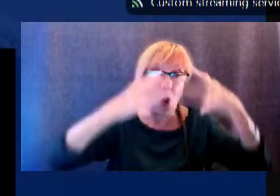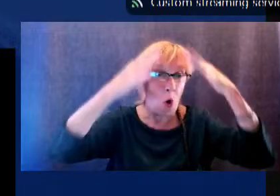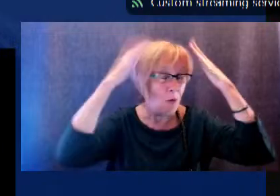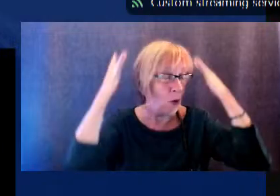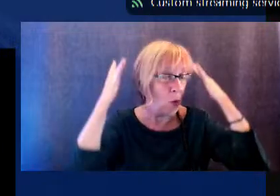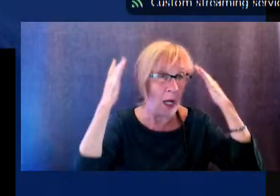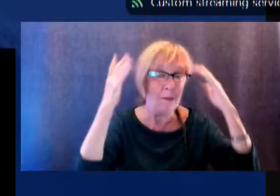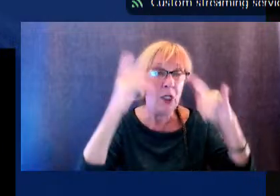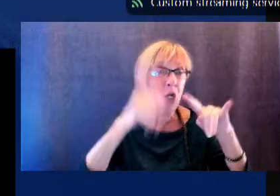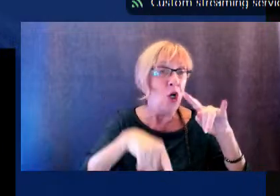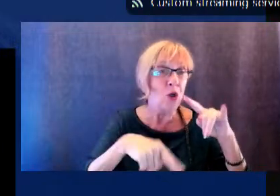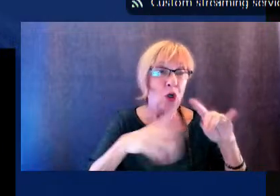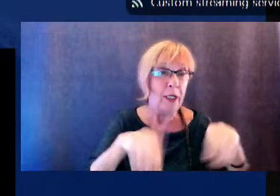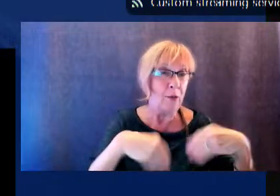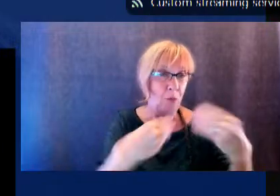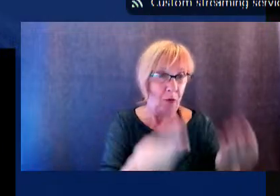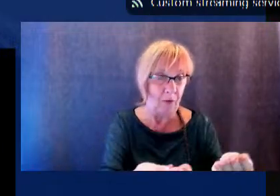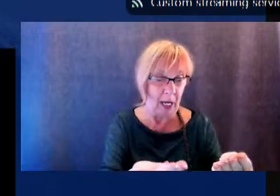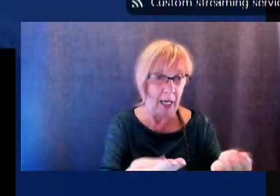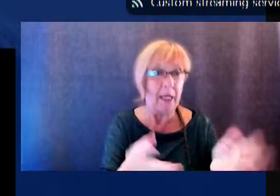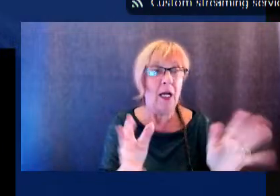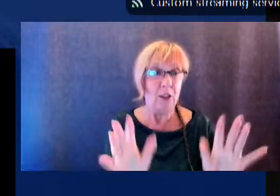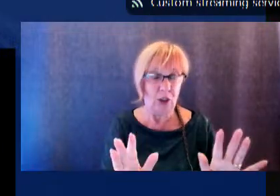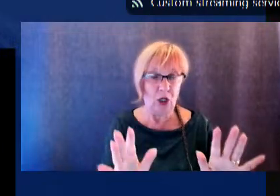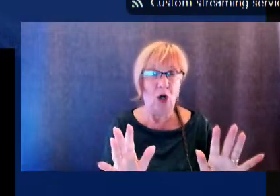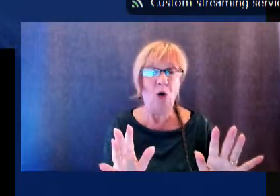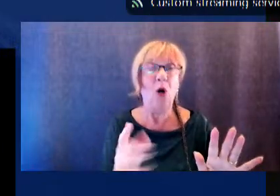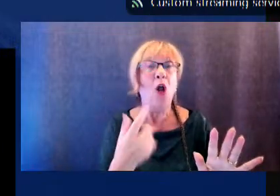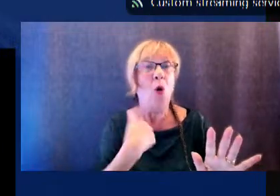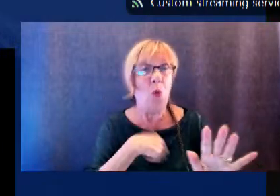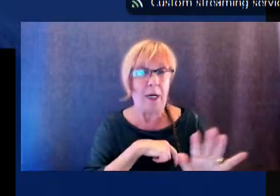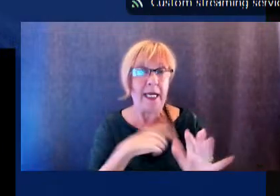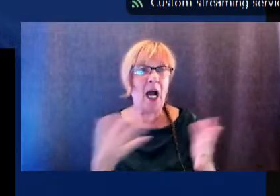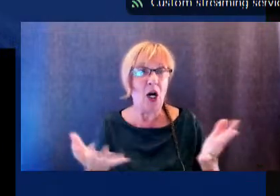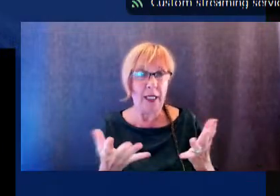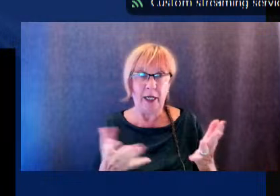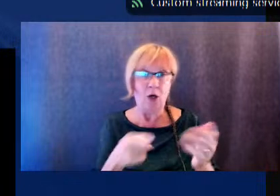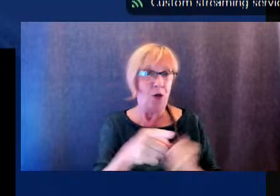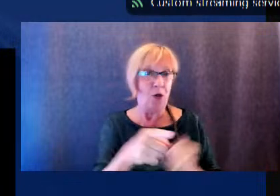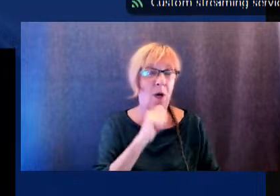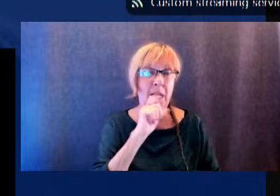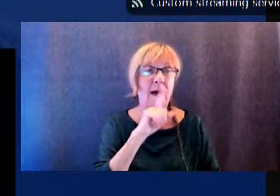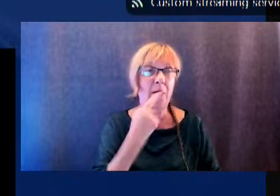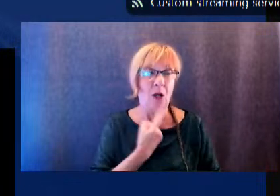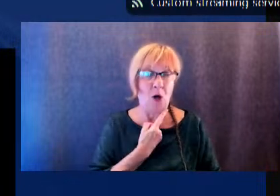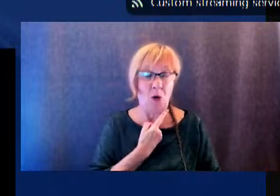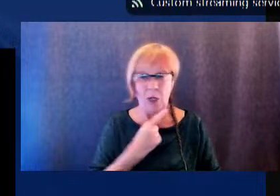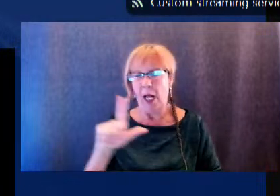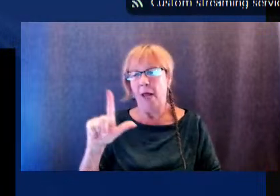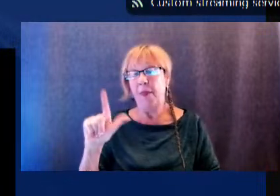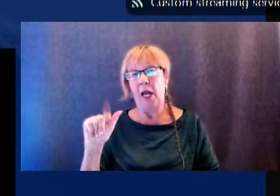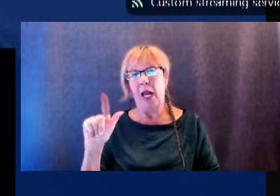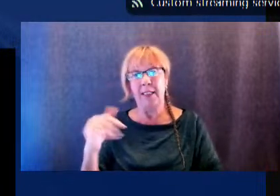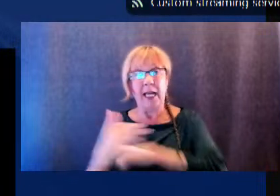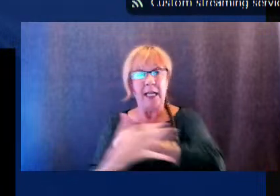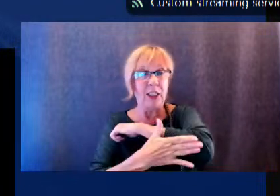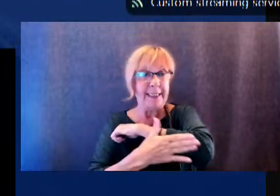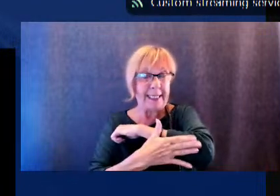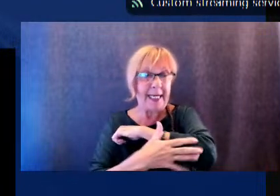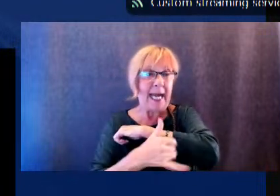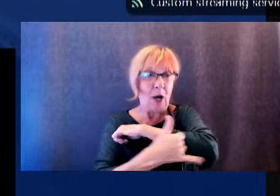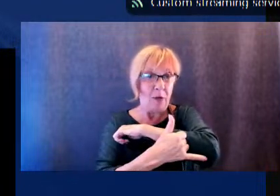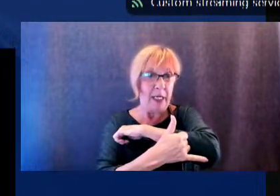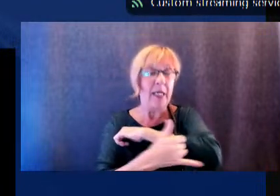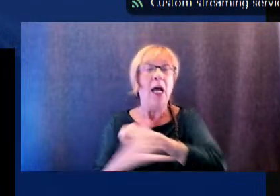want you to please know that you are not alone, and that we, the Los Angeles County Department of Mental Health, are here to